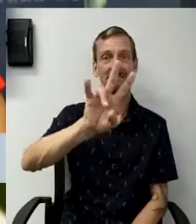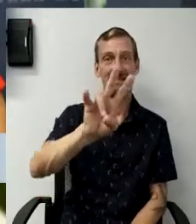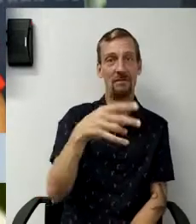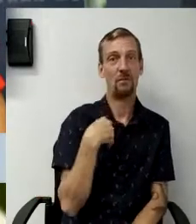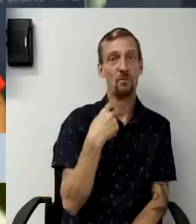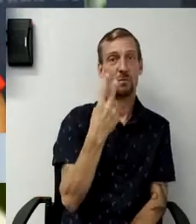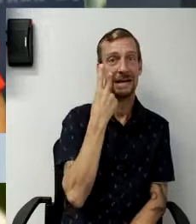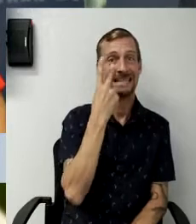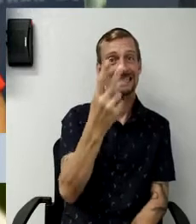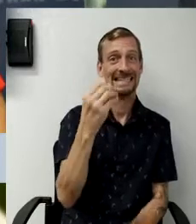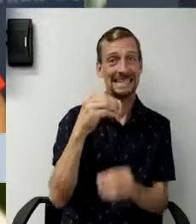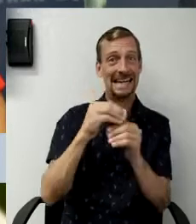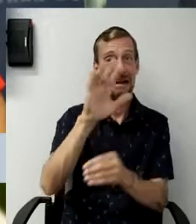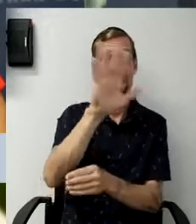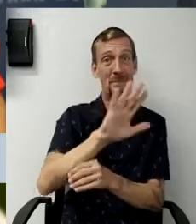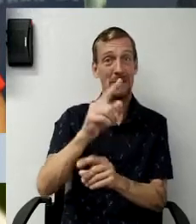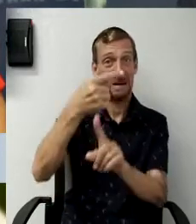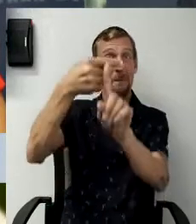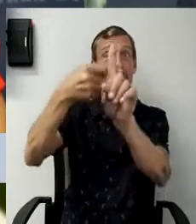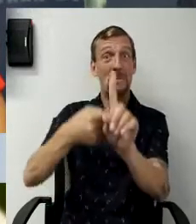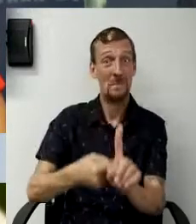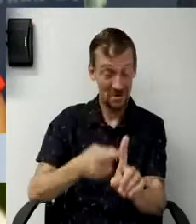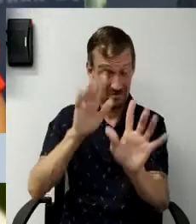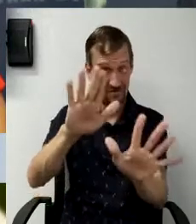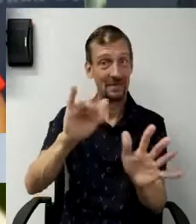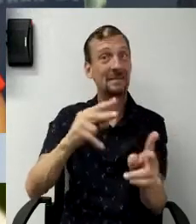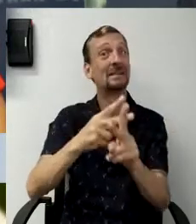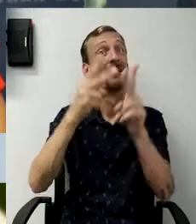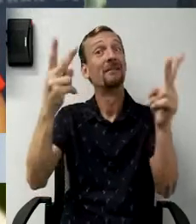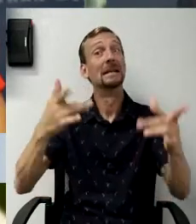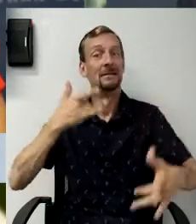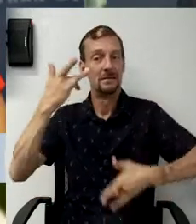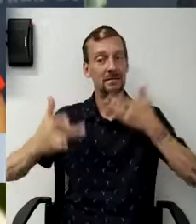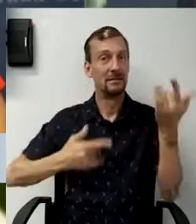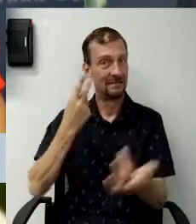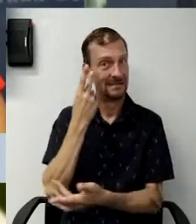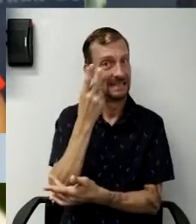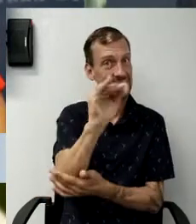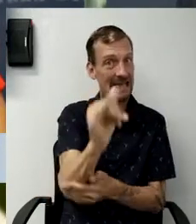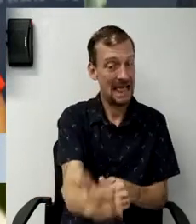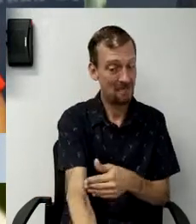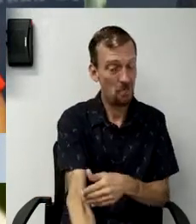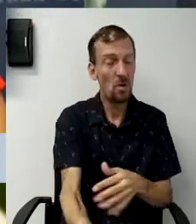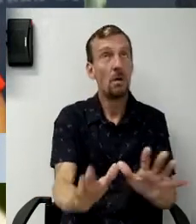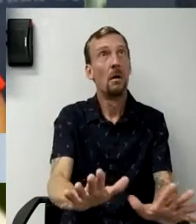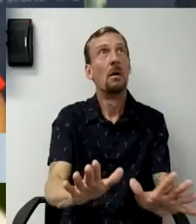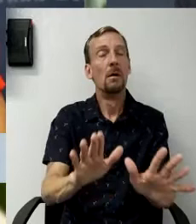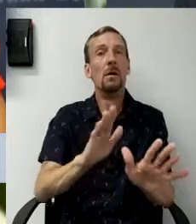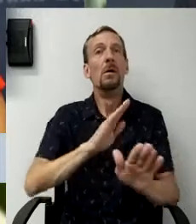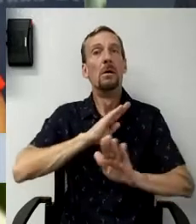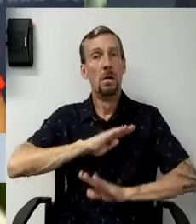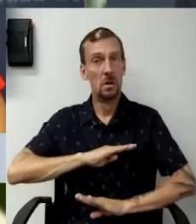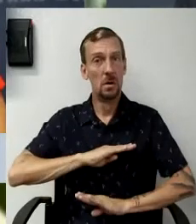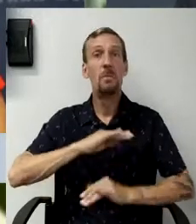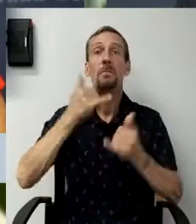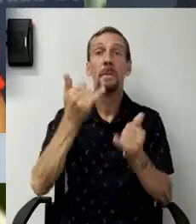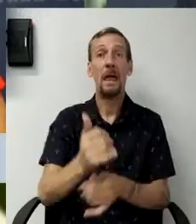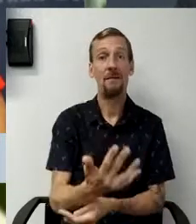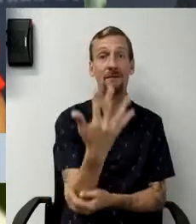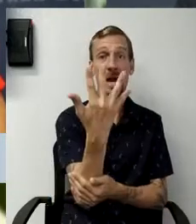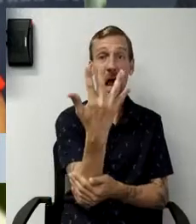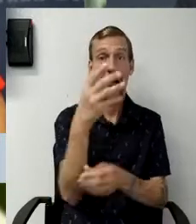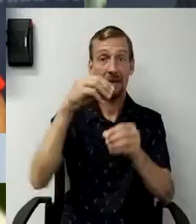we've seen in probably a month. So I was really excited to see that this morning. 5 of them are in